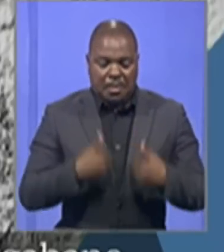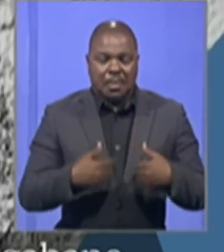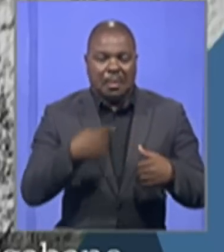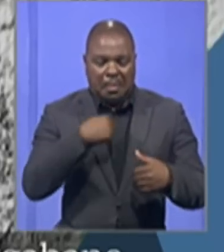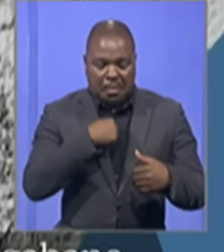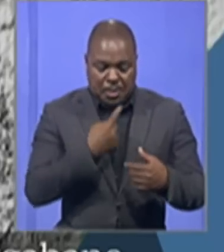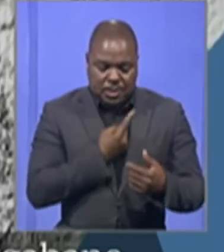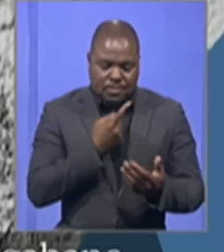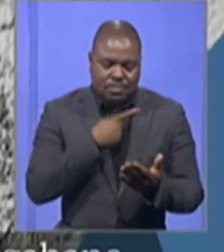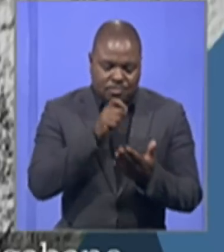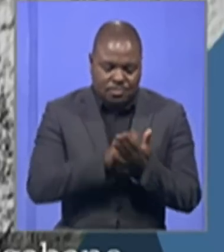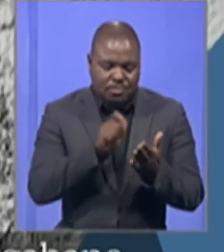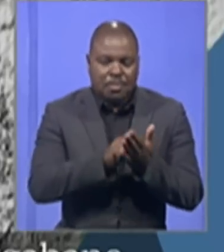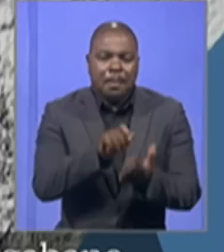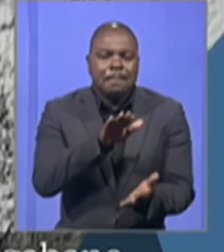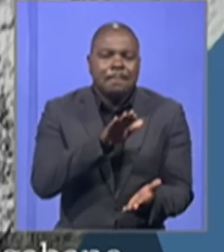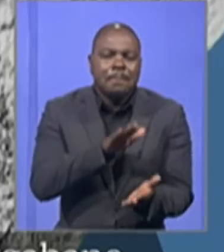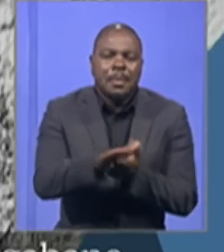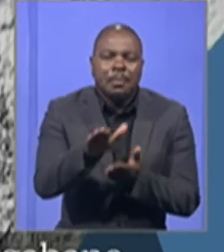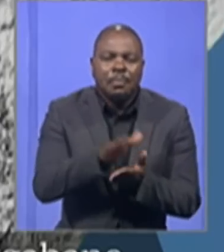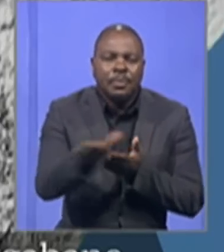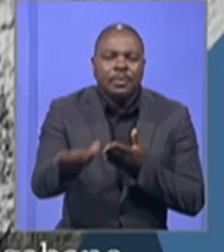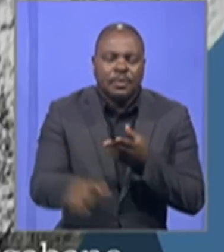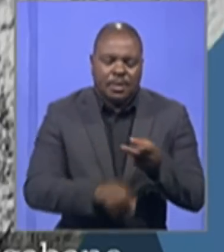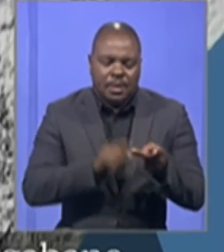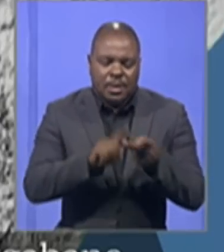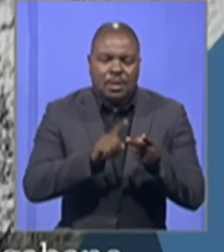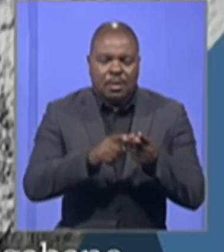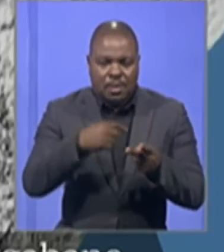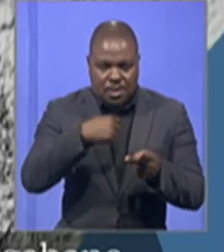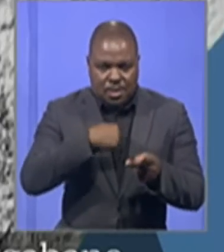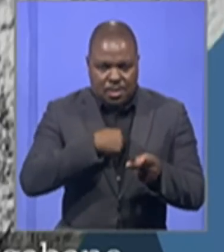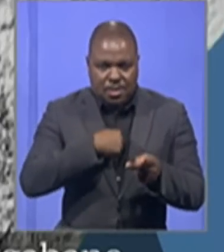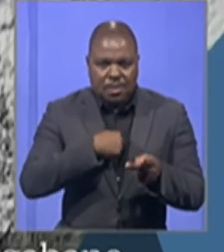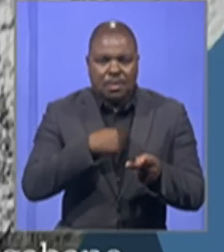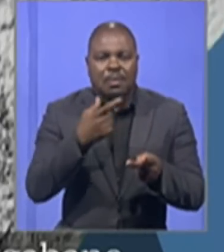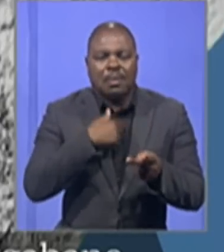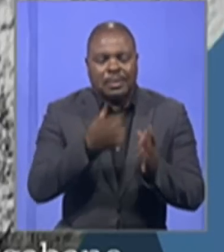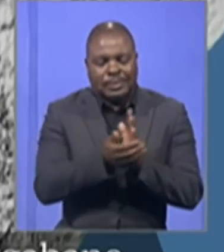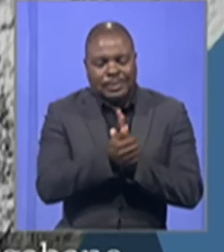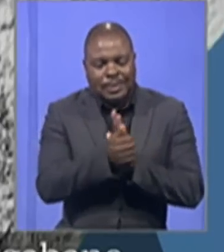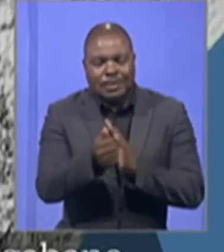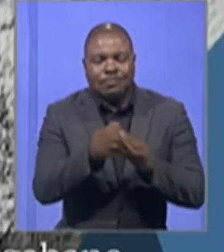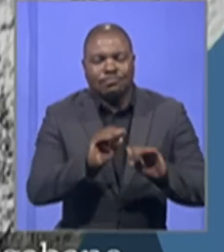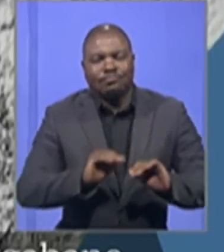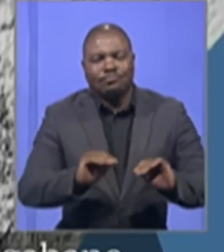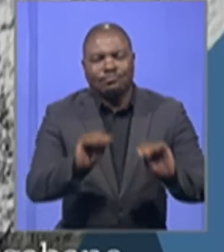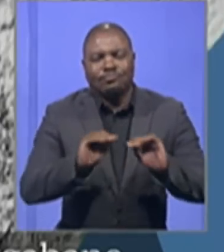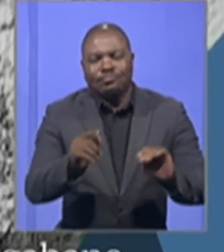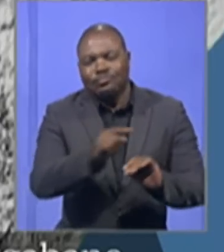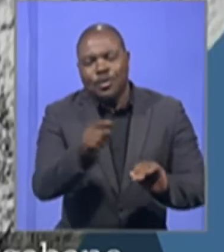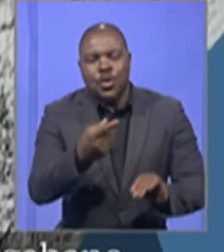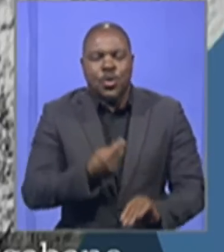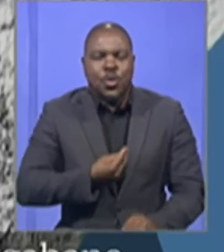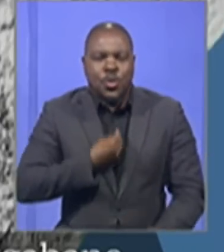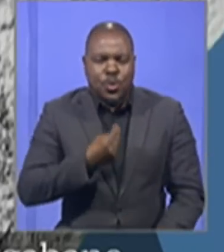a ngola, ke a phatlalatsa, ebile ke ntse ke fana ka all these skills batjheng ba rona.